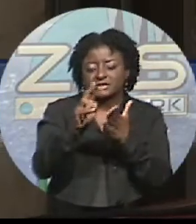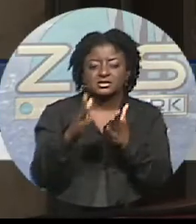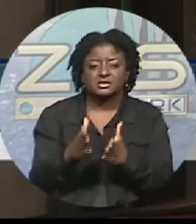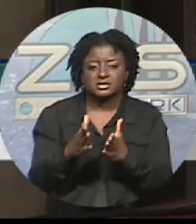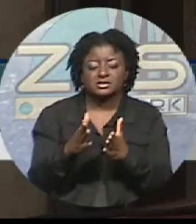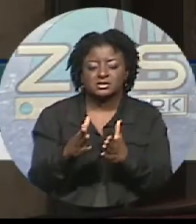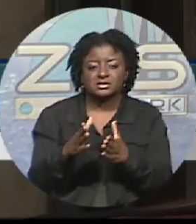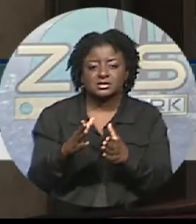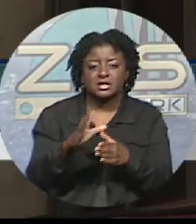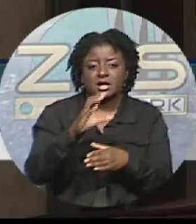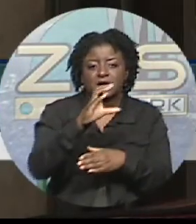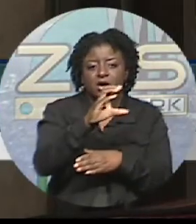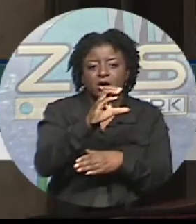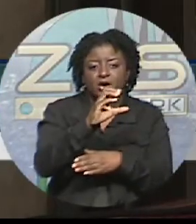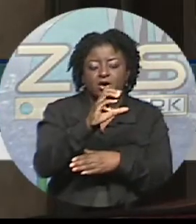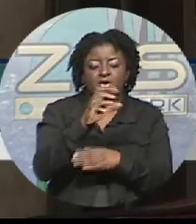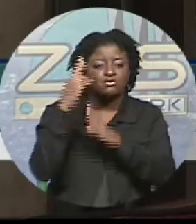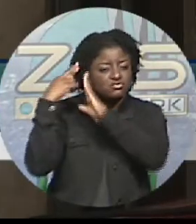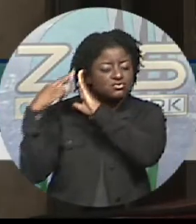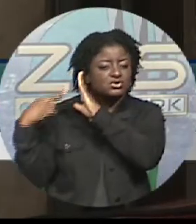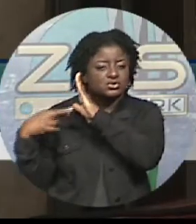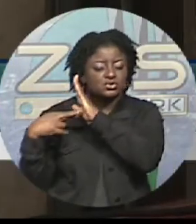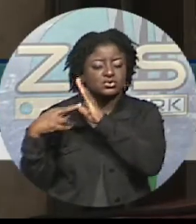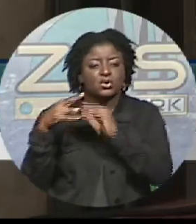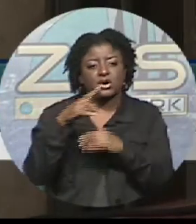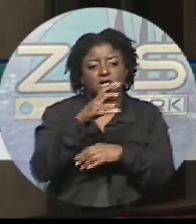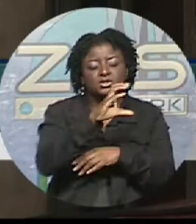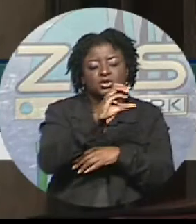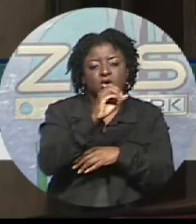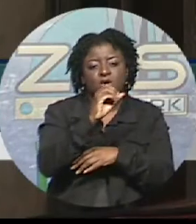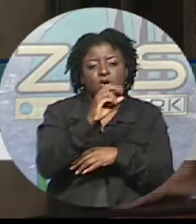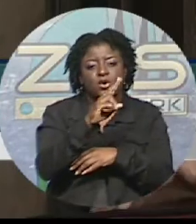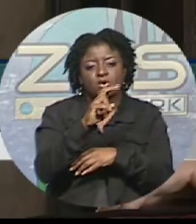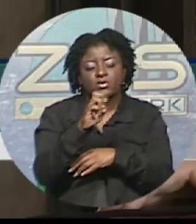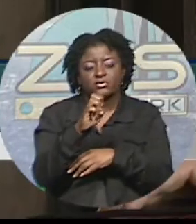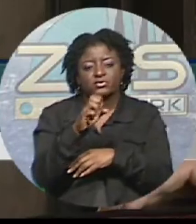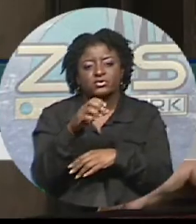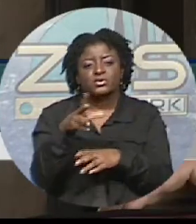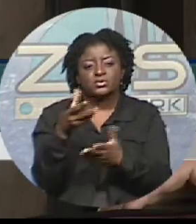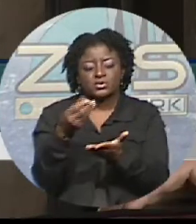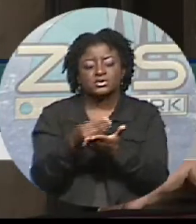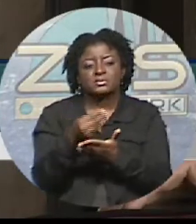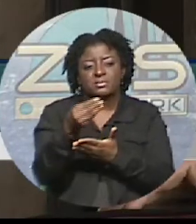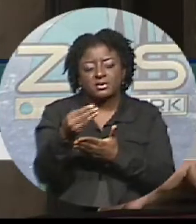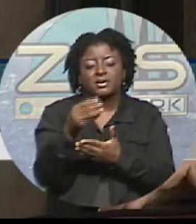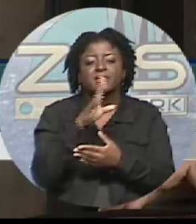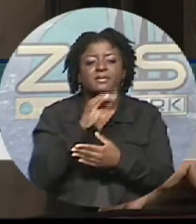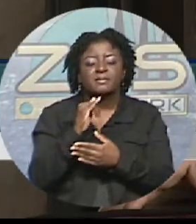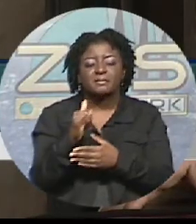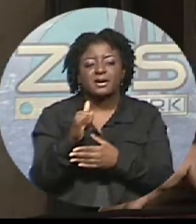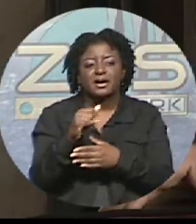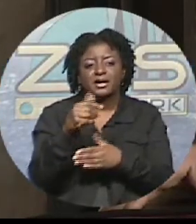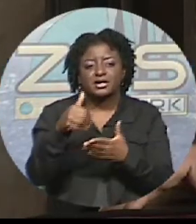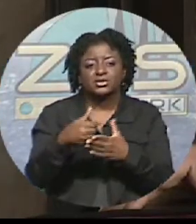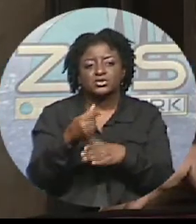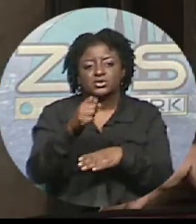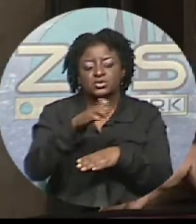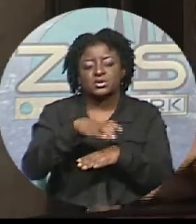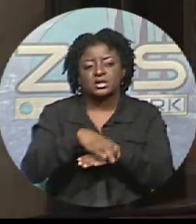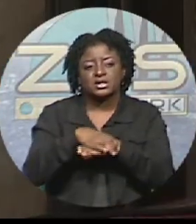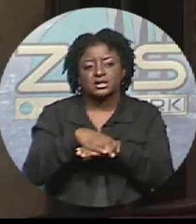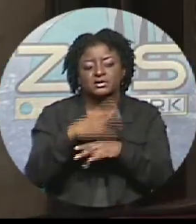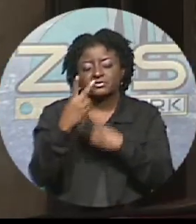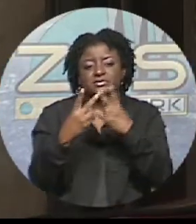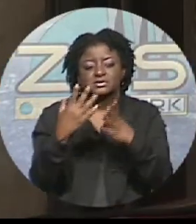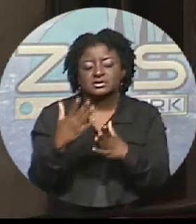Cove has been acquired by wealthy New England interests who will further upgrade and expand it to cater to an